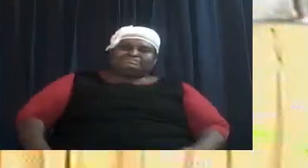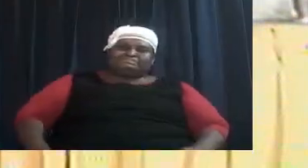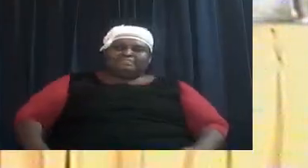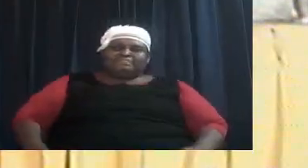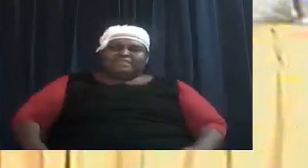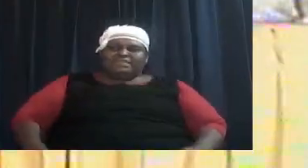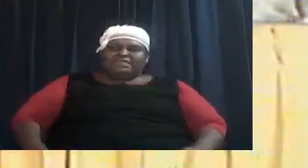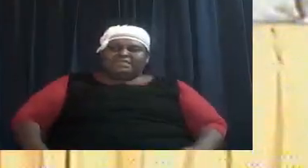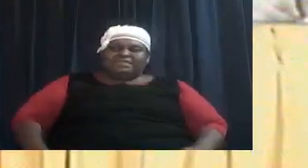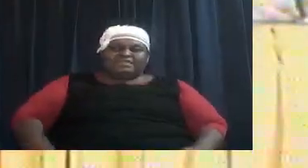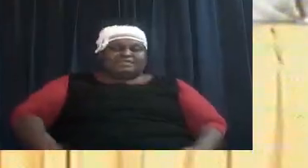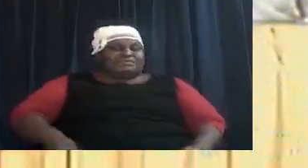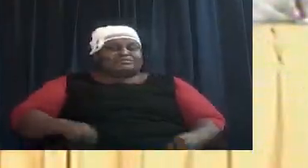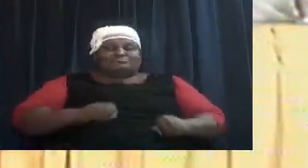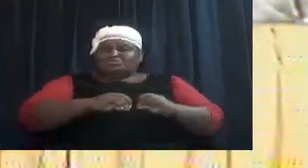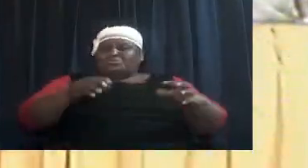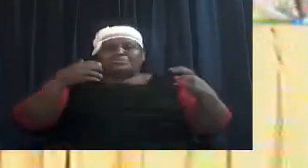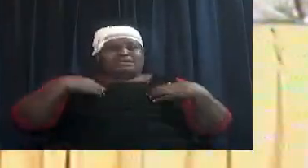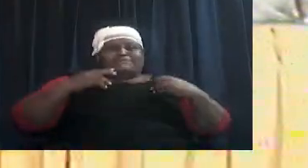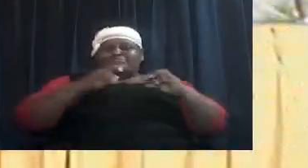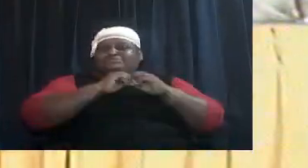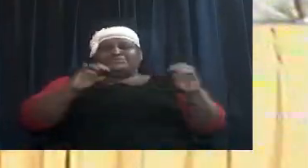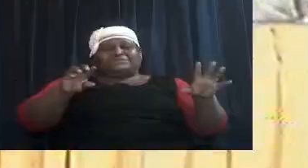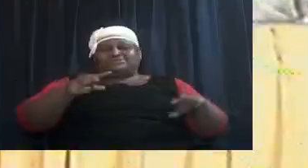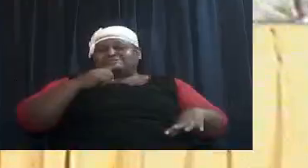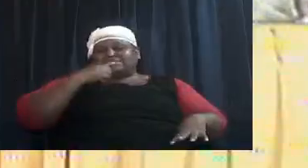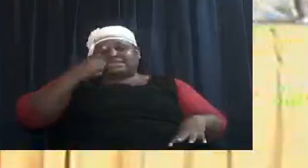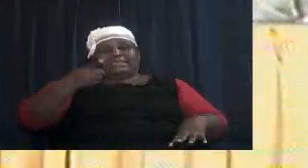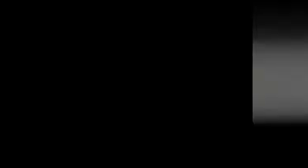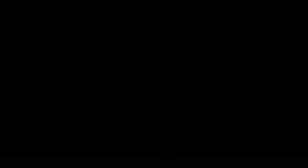I don't have anything else to say.